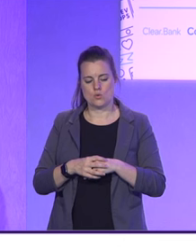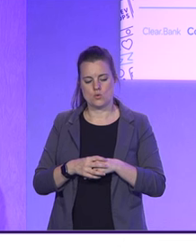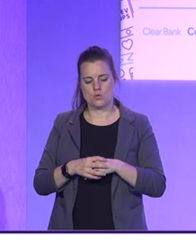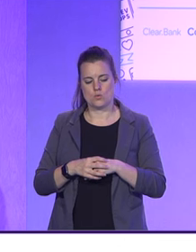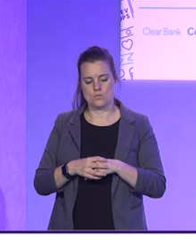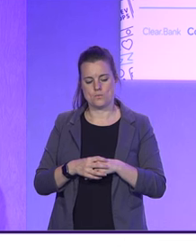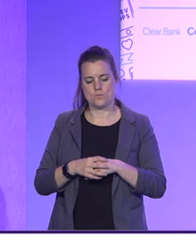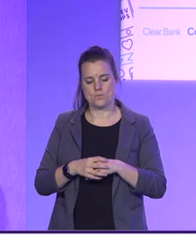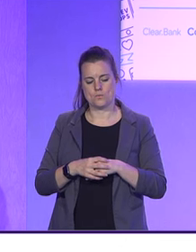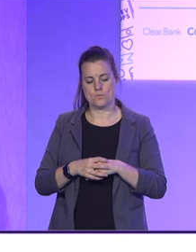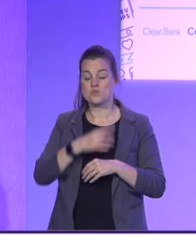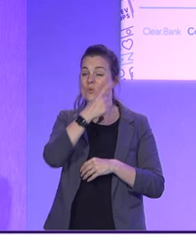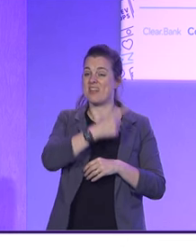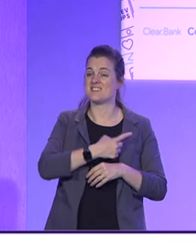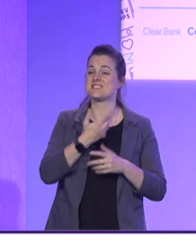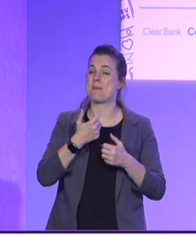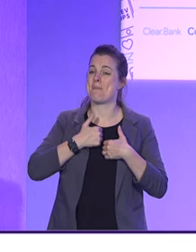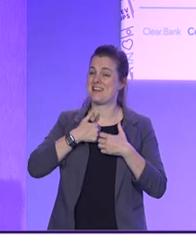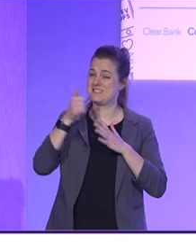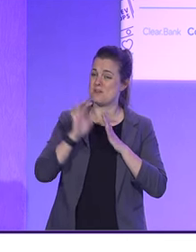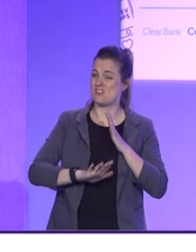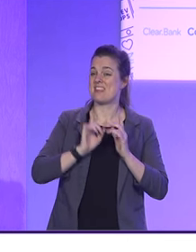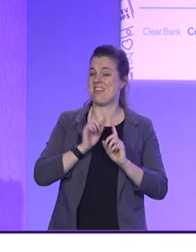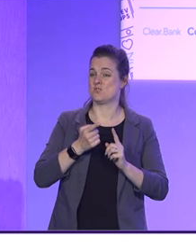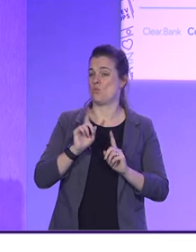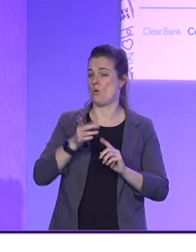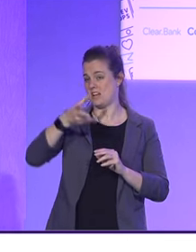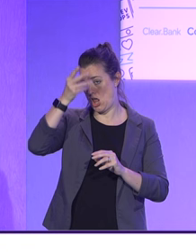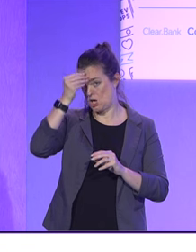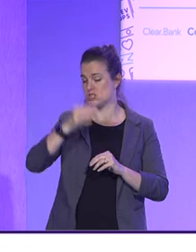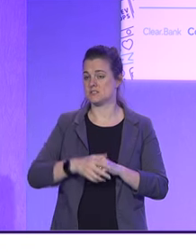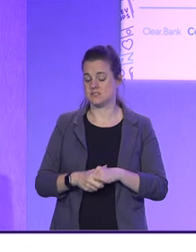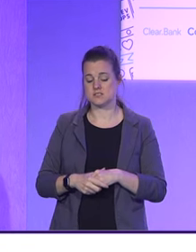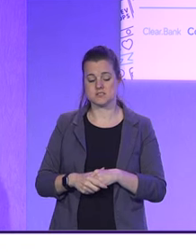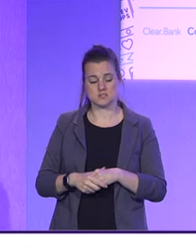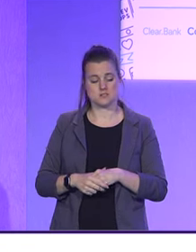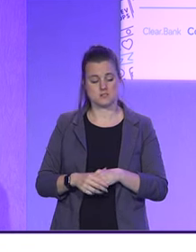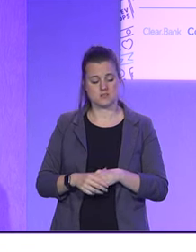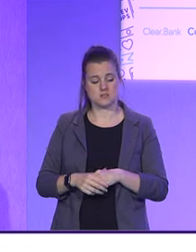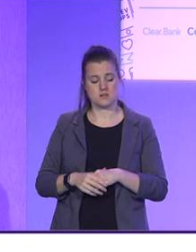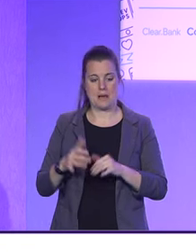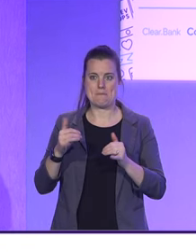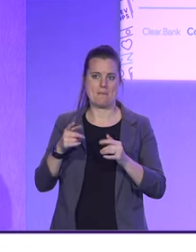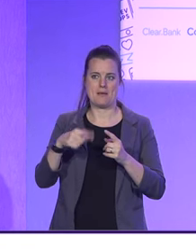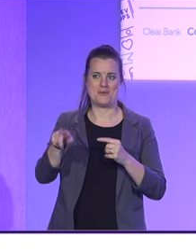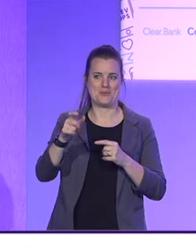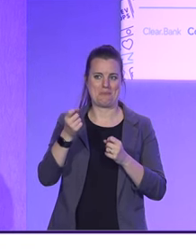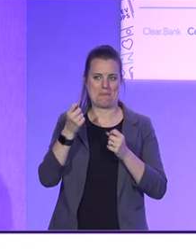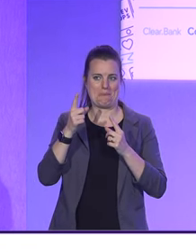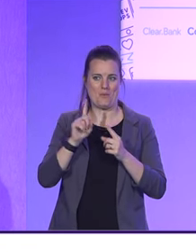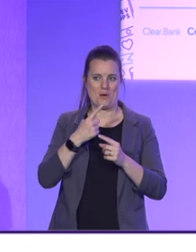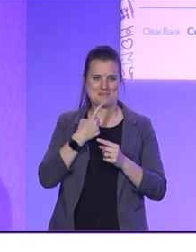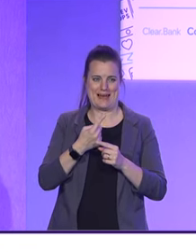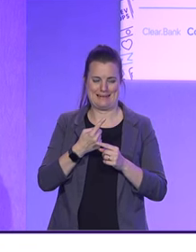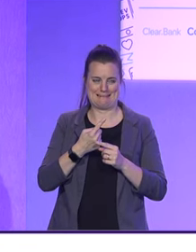Disclaimer, basically, this is my experience, this is what I did. Maybe you don't understand what I say, other